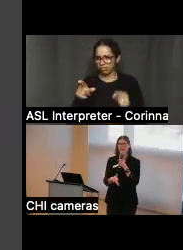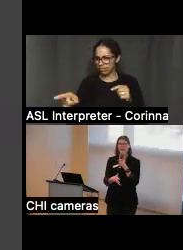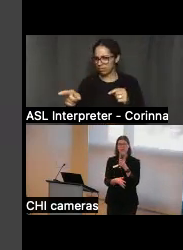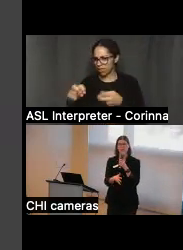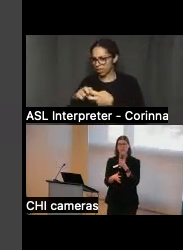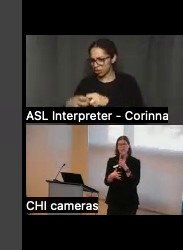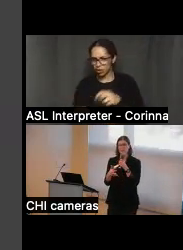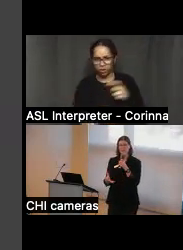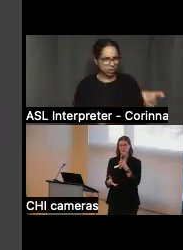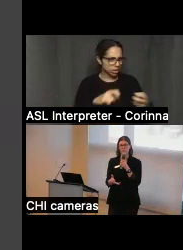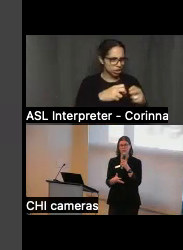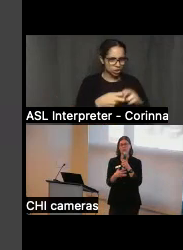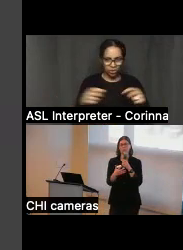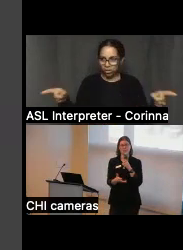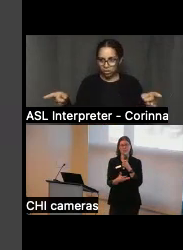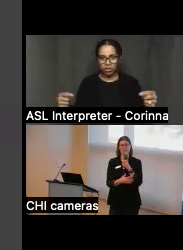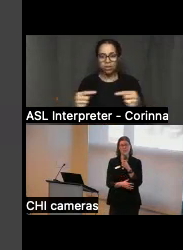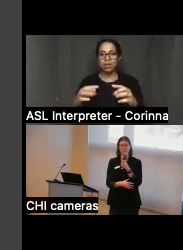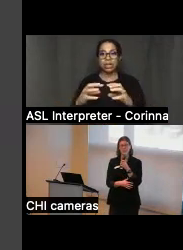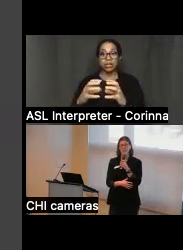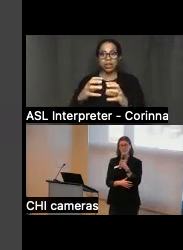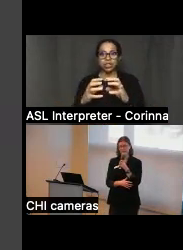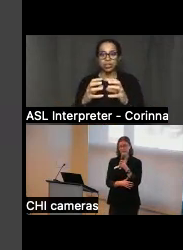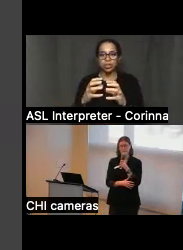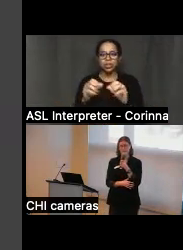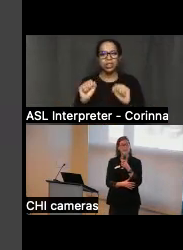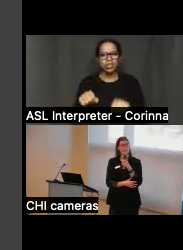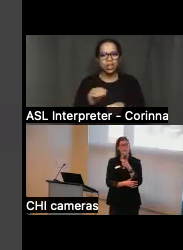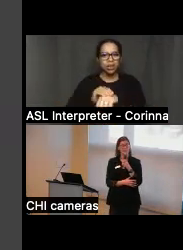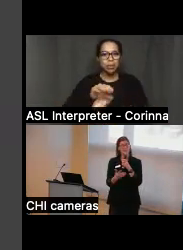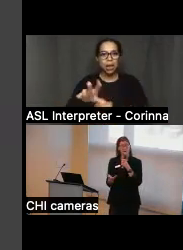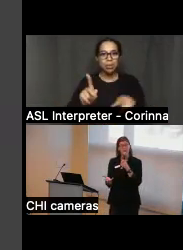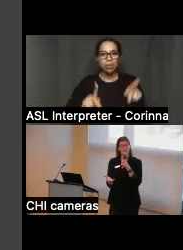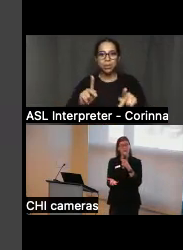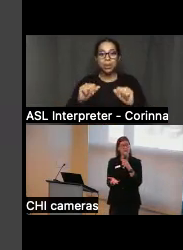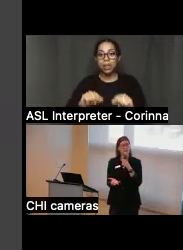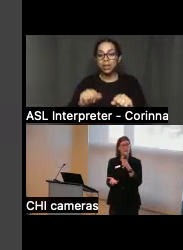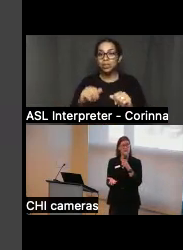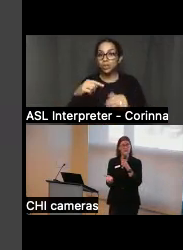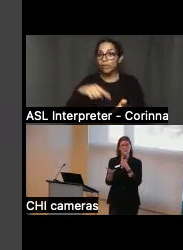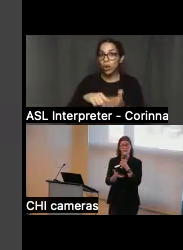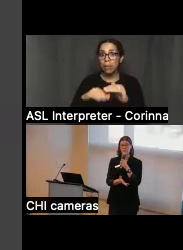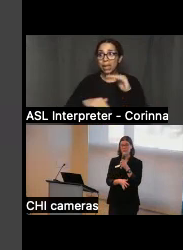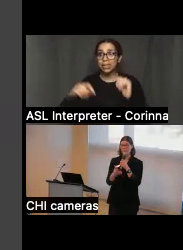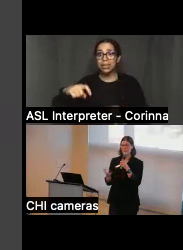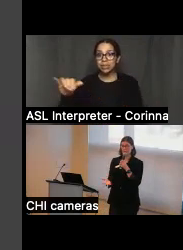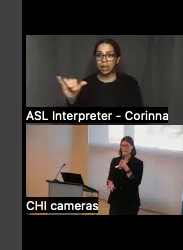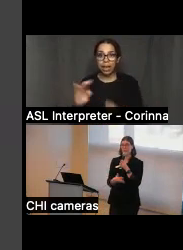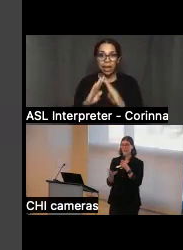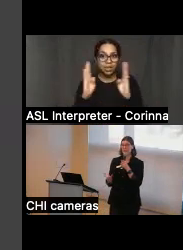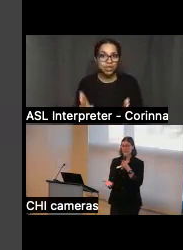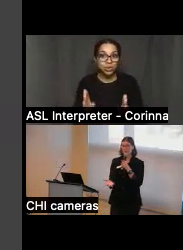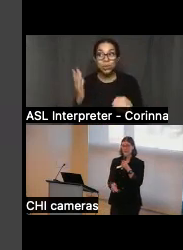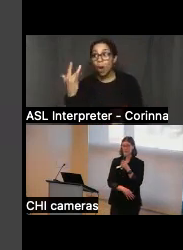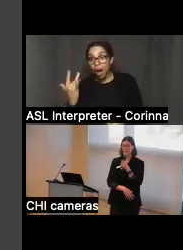could impact people's ability to afford basic necessities like housing, because perhaps additional issues around medical bills